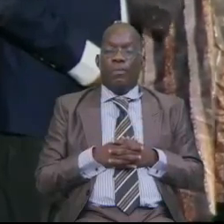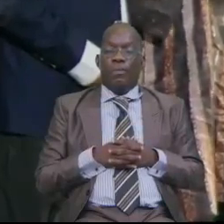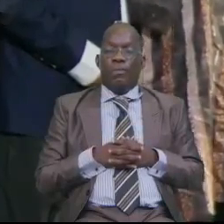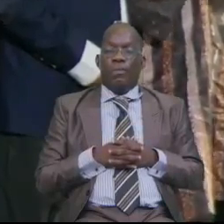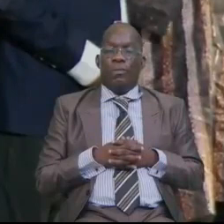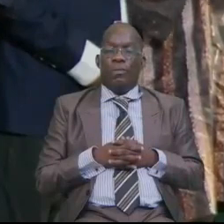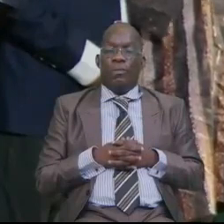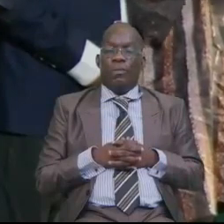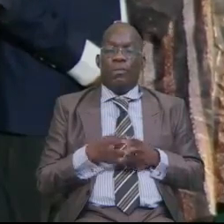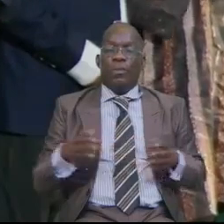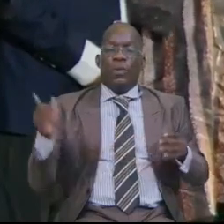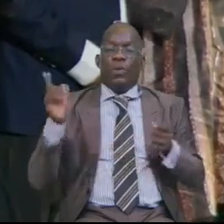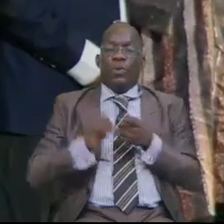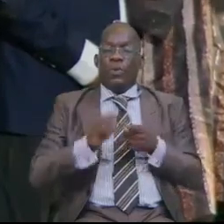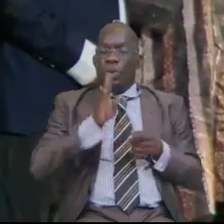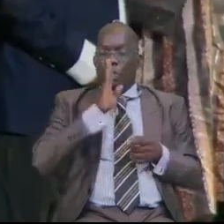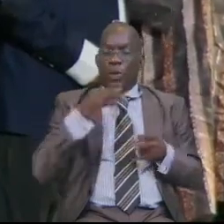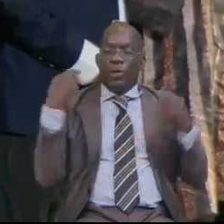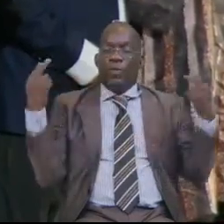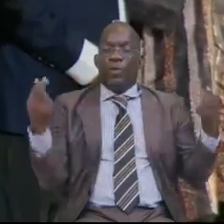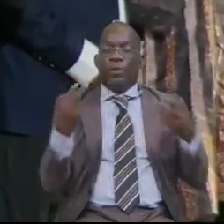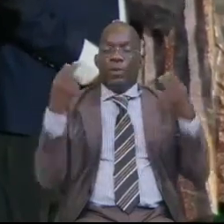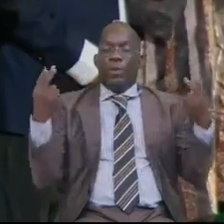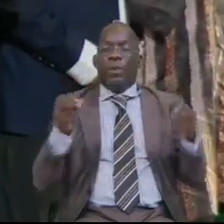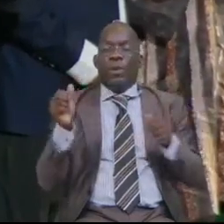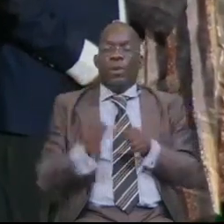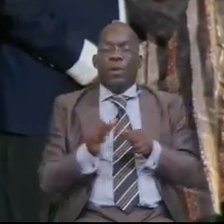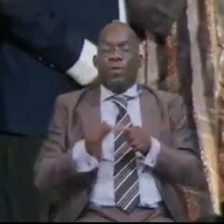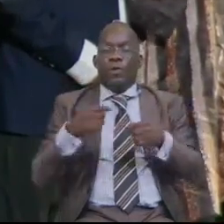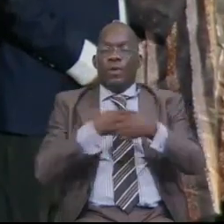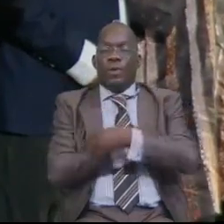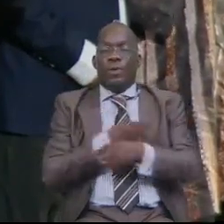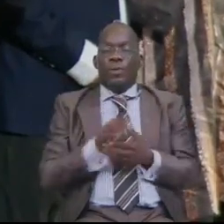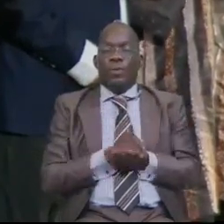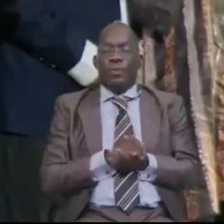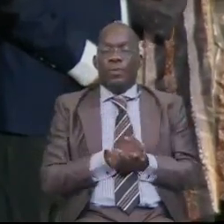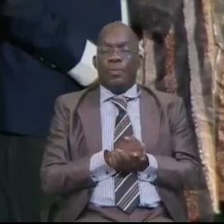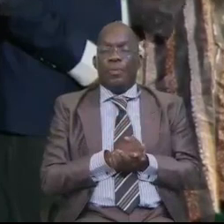To be victorious every day.